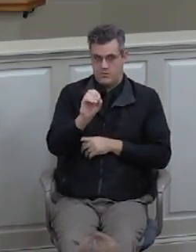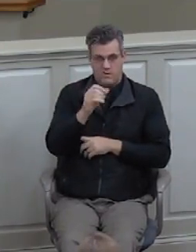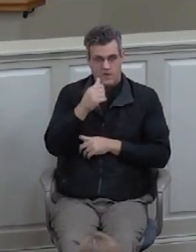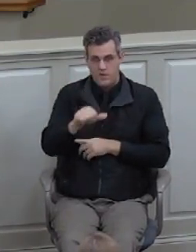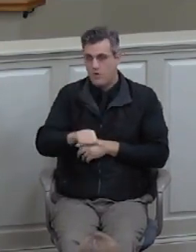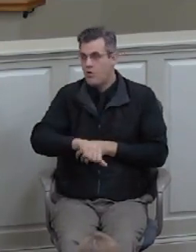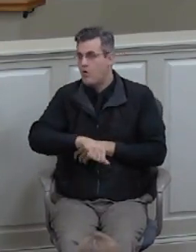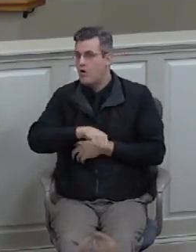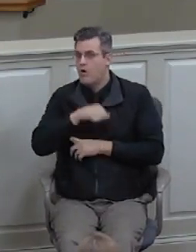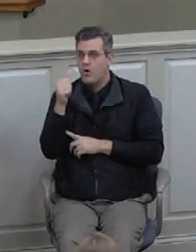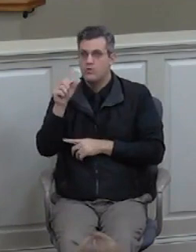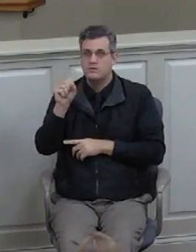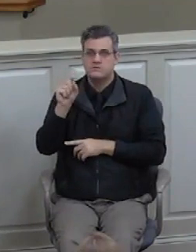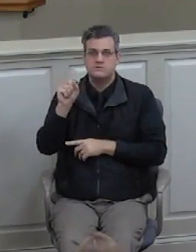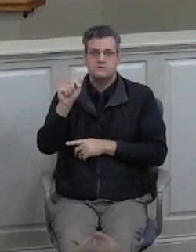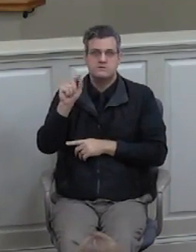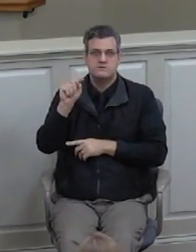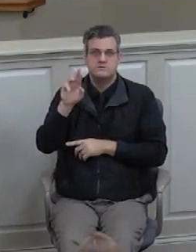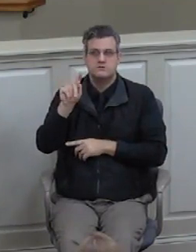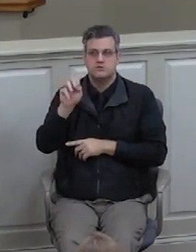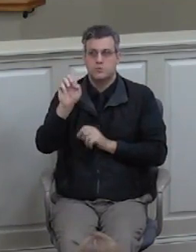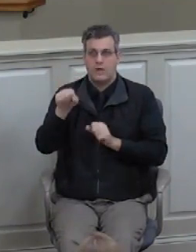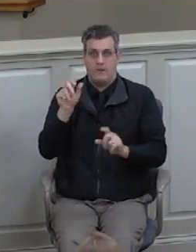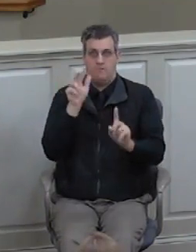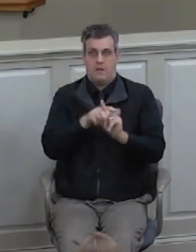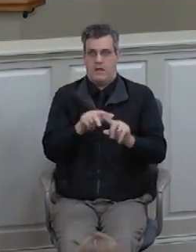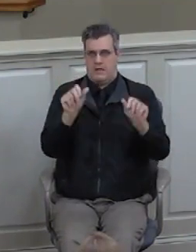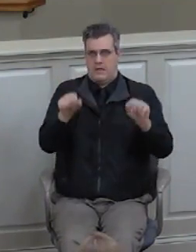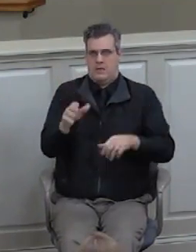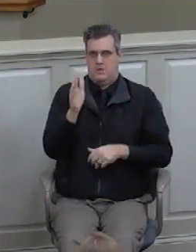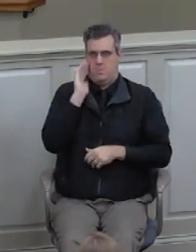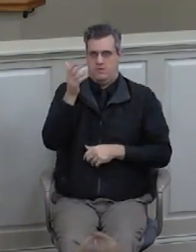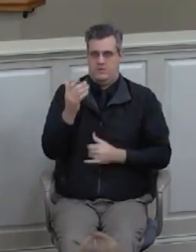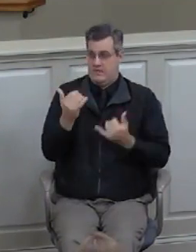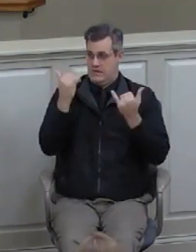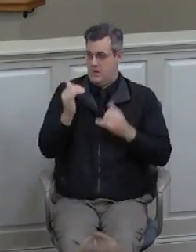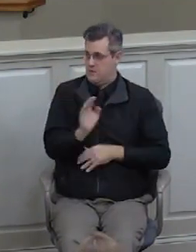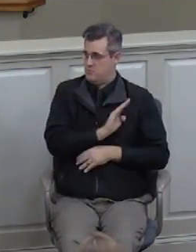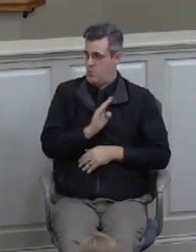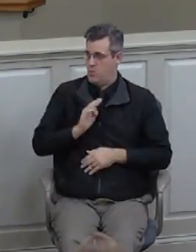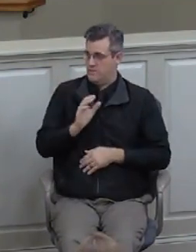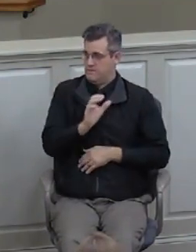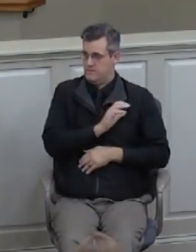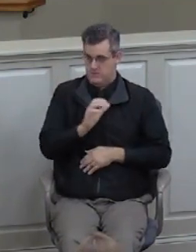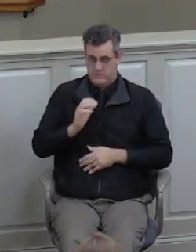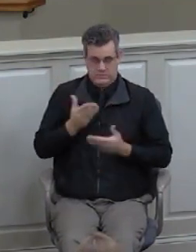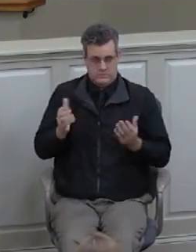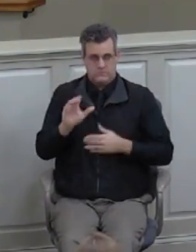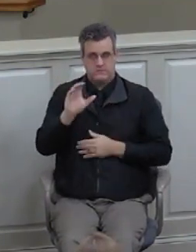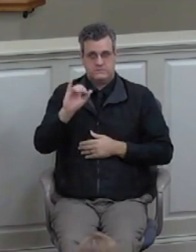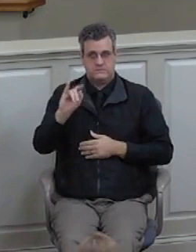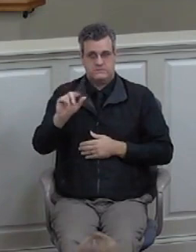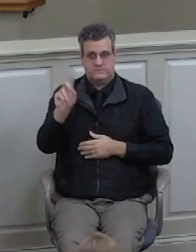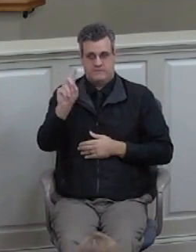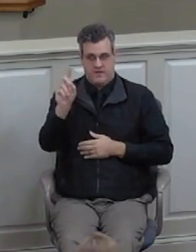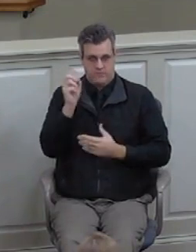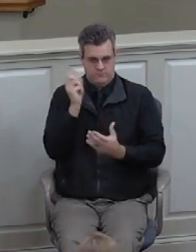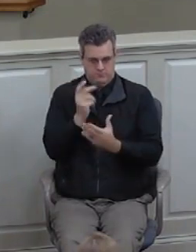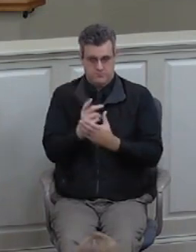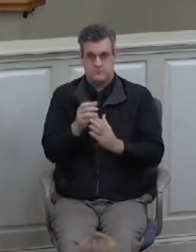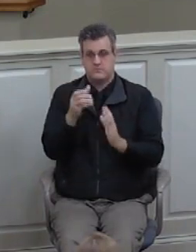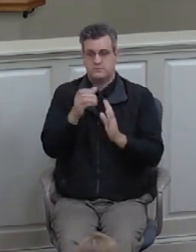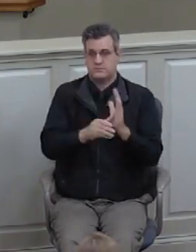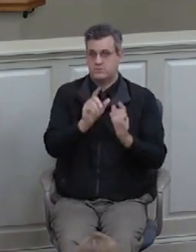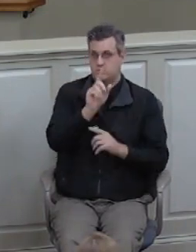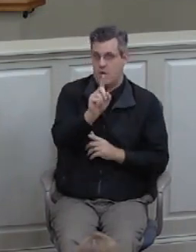other applicable statute. Now, therefore, be it ordained by the Board of Commissioners of the City of Danville, Kentucky as follows. Section